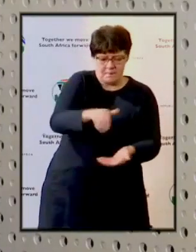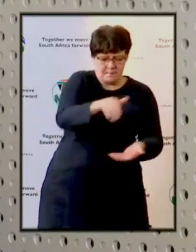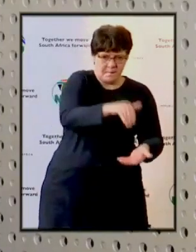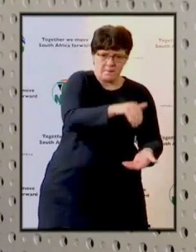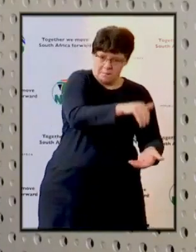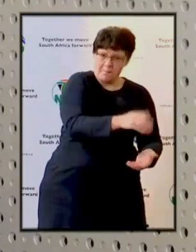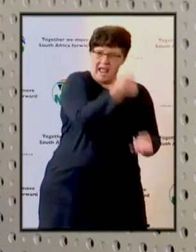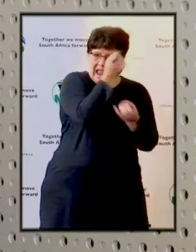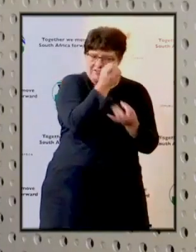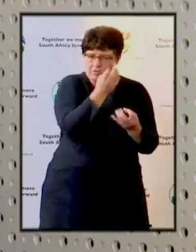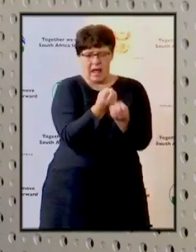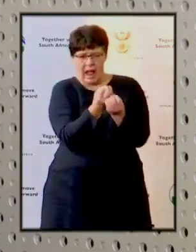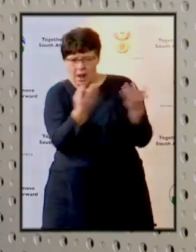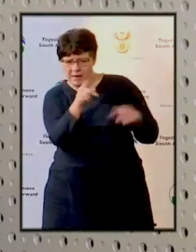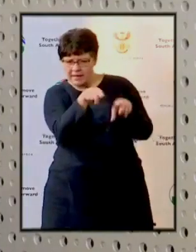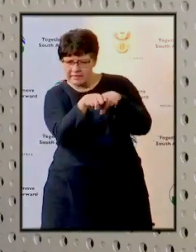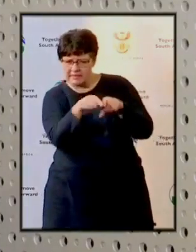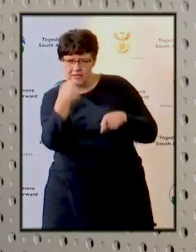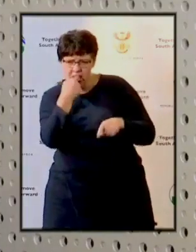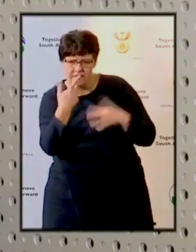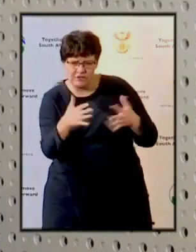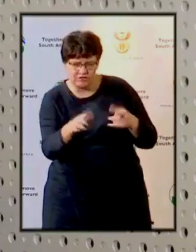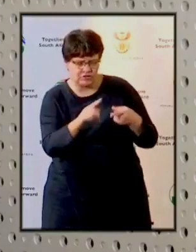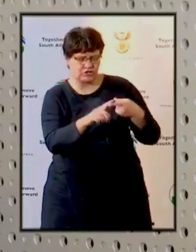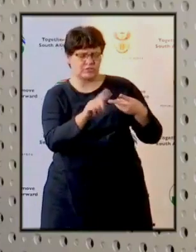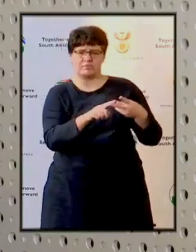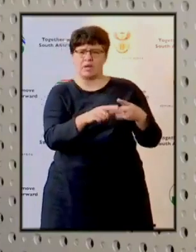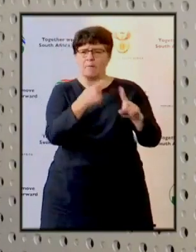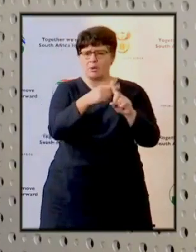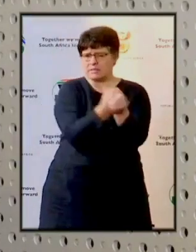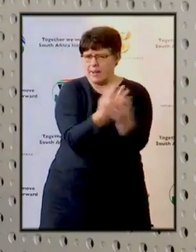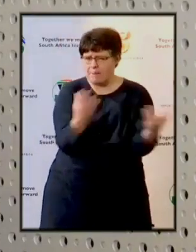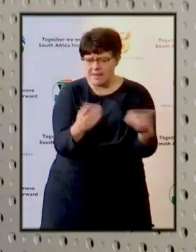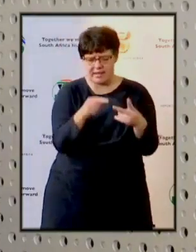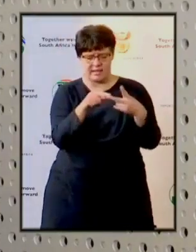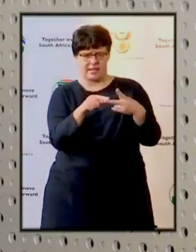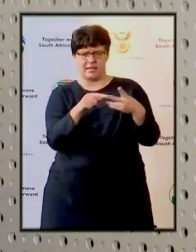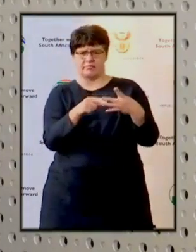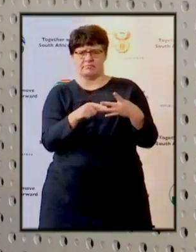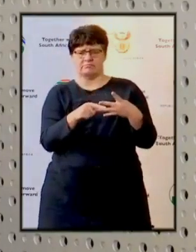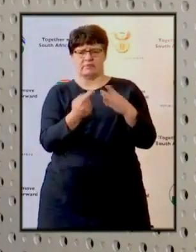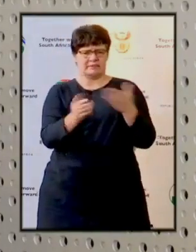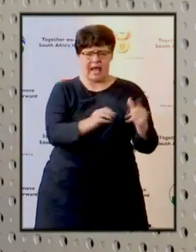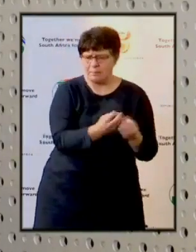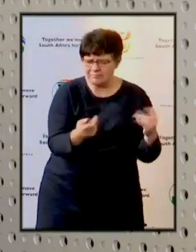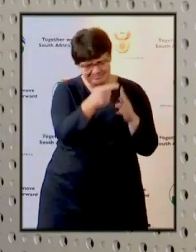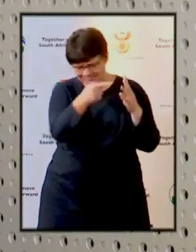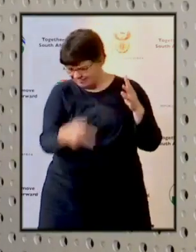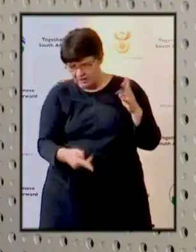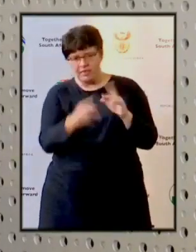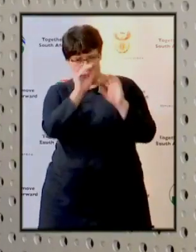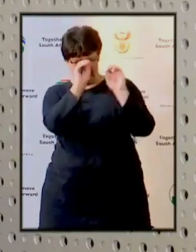number of people who've been tested, how many are positive. We put that into our model, and we are able to